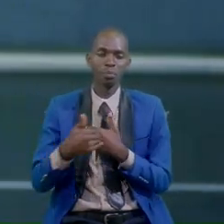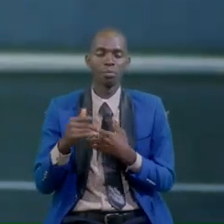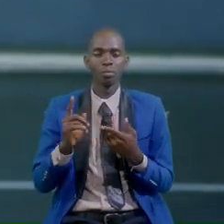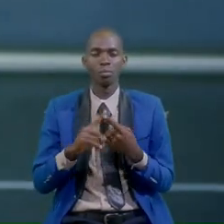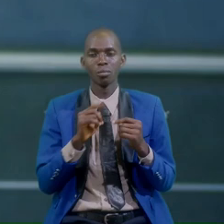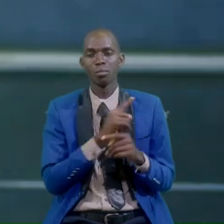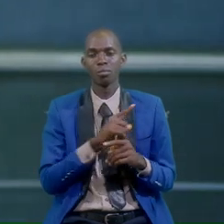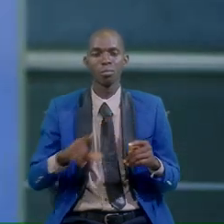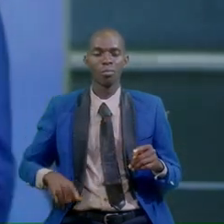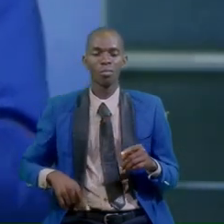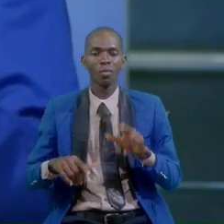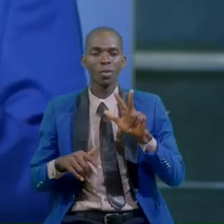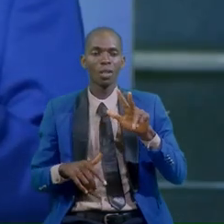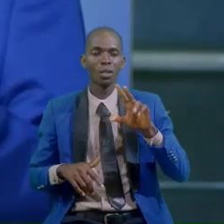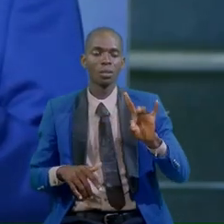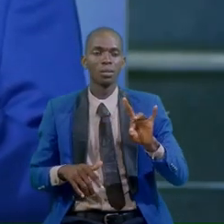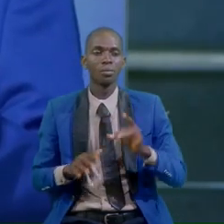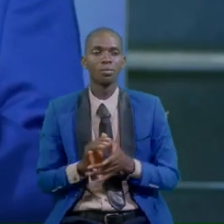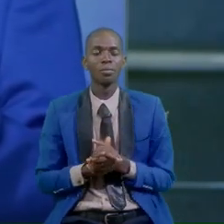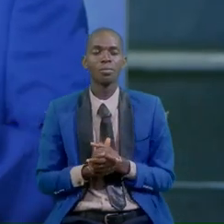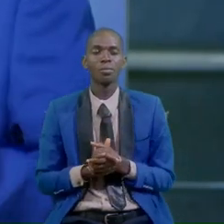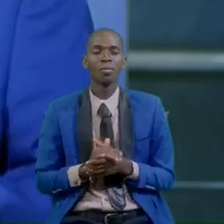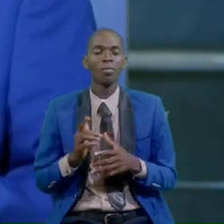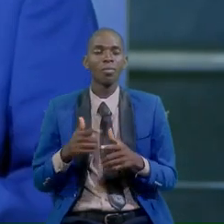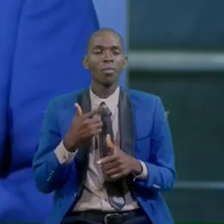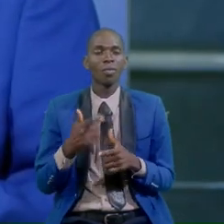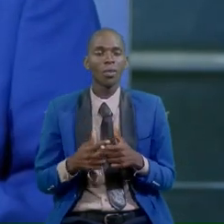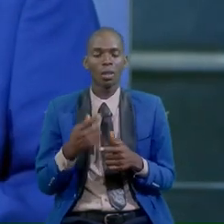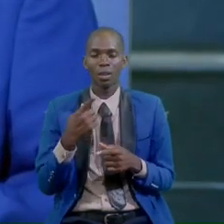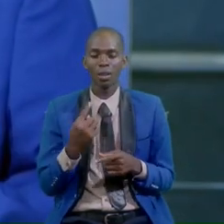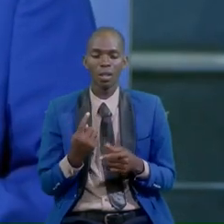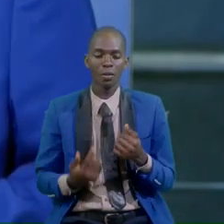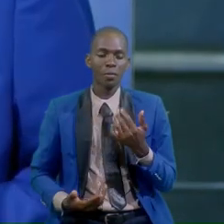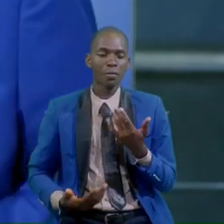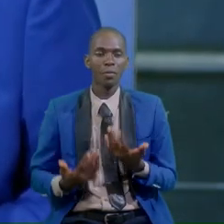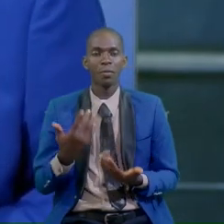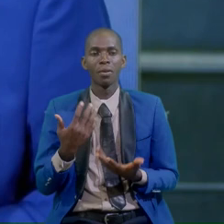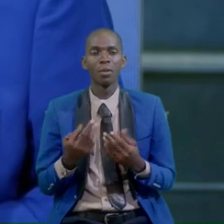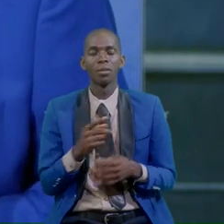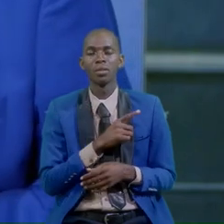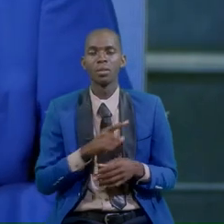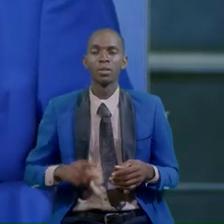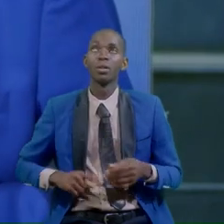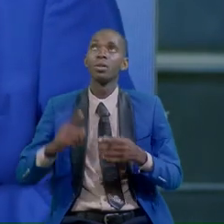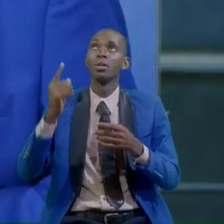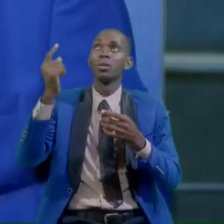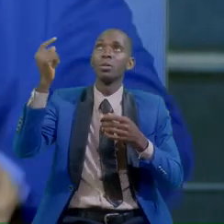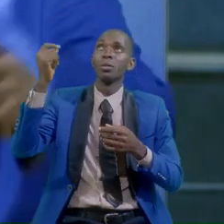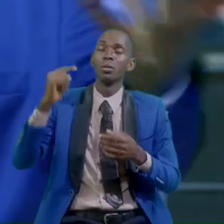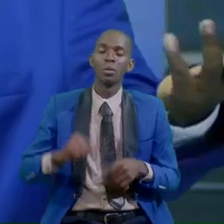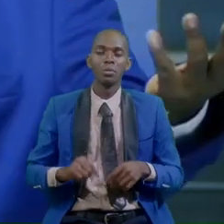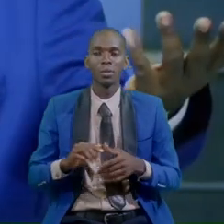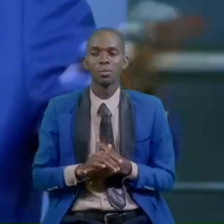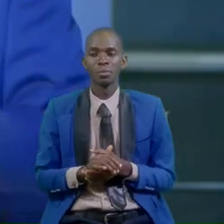Verse 38, then the fire of the Lord fell